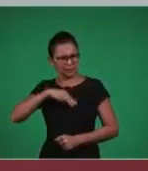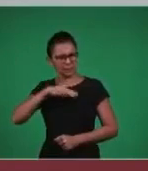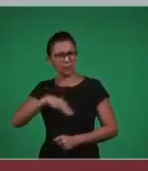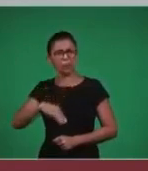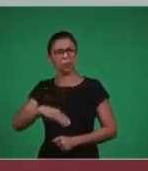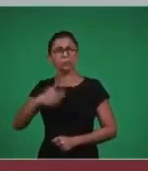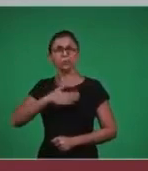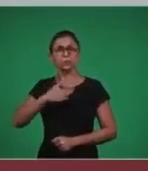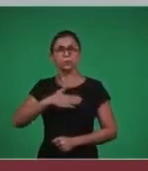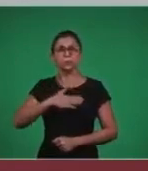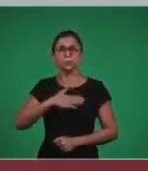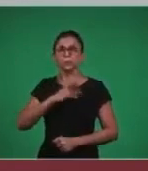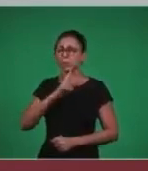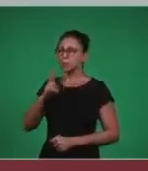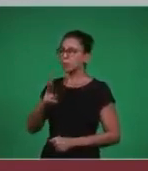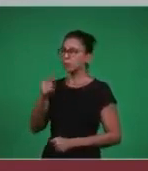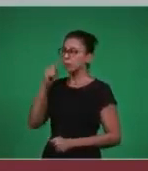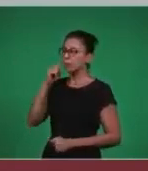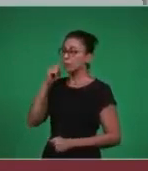said, "See."